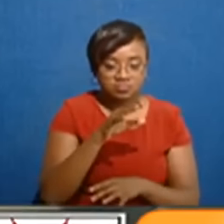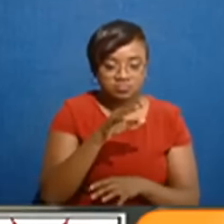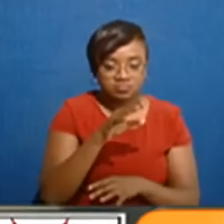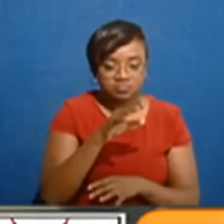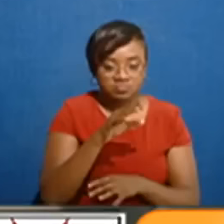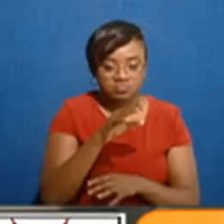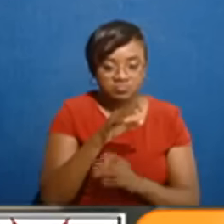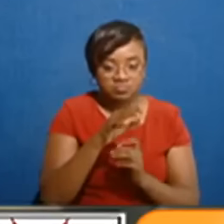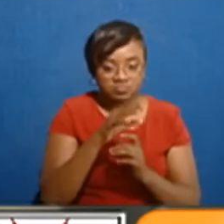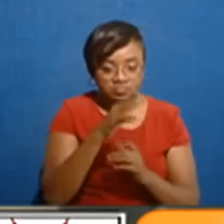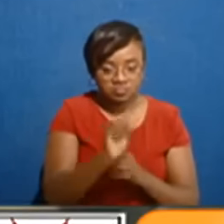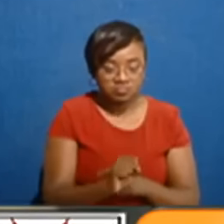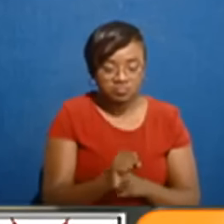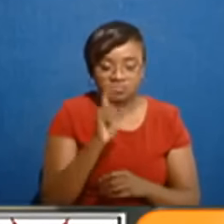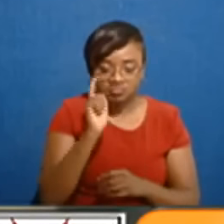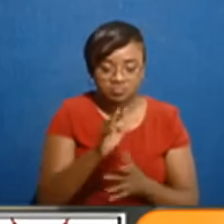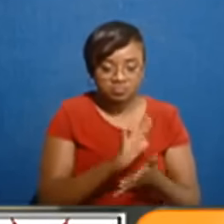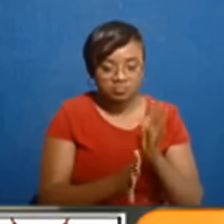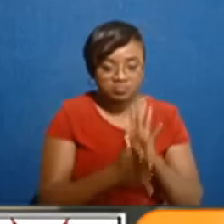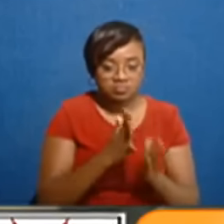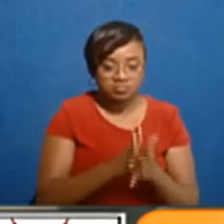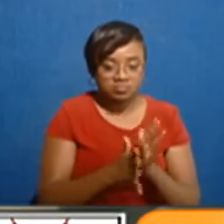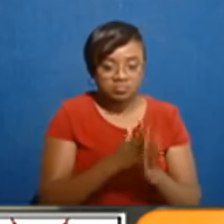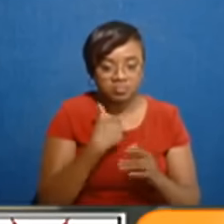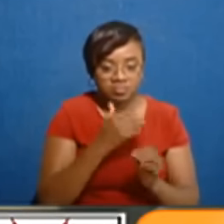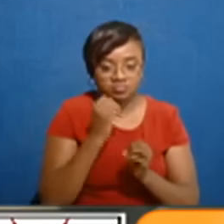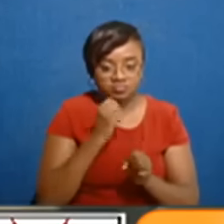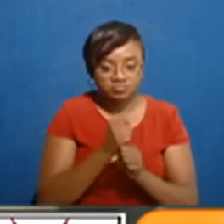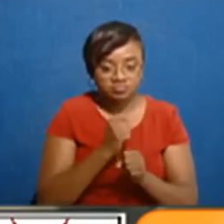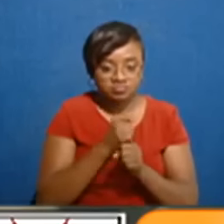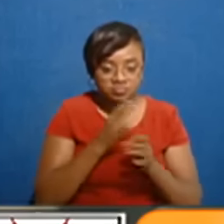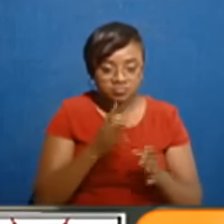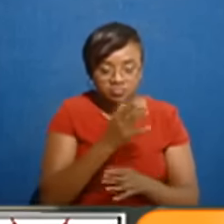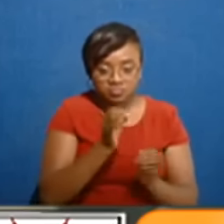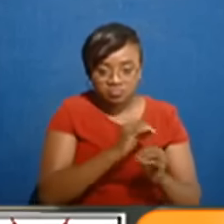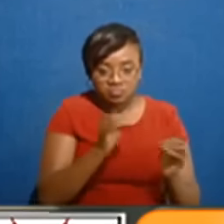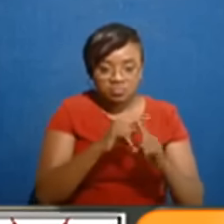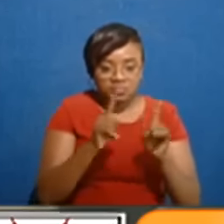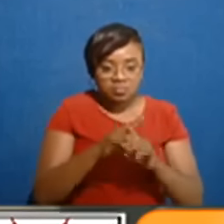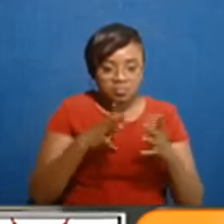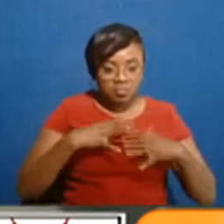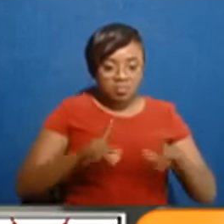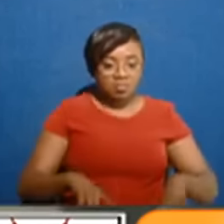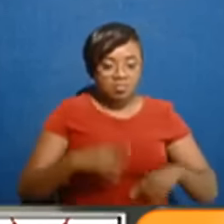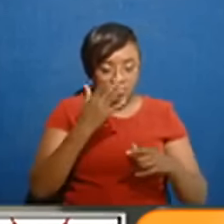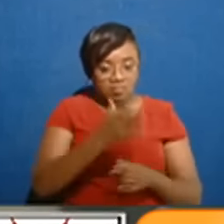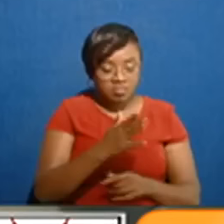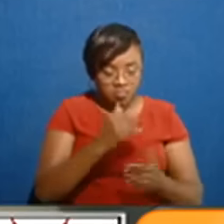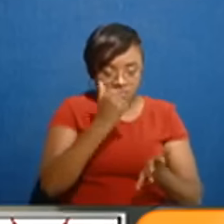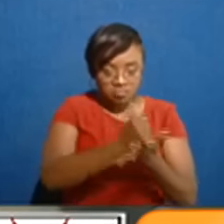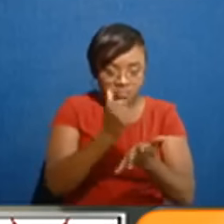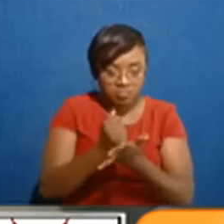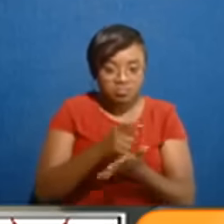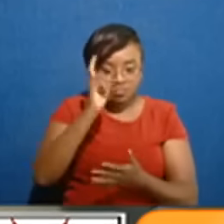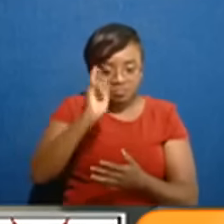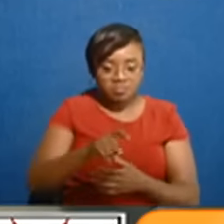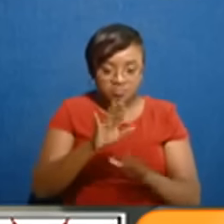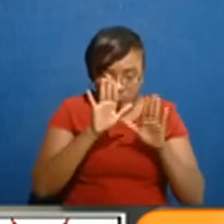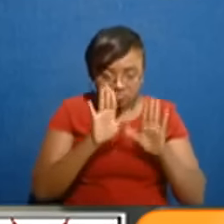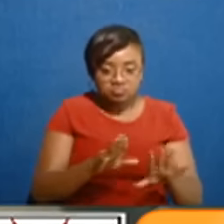vacant. Consequently, the occupants of the said offices cease to hold